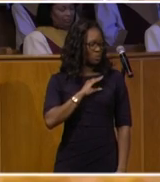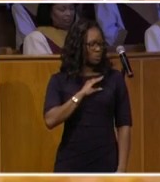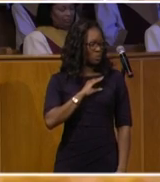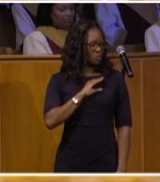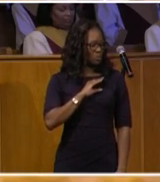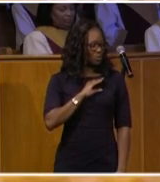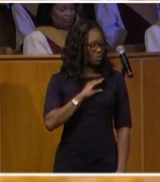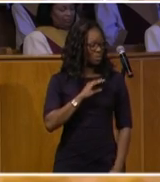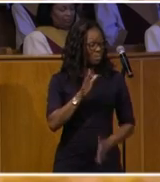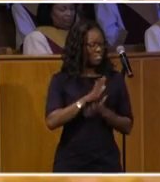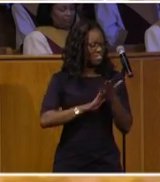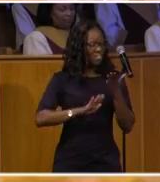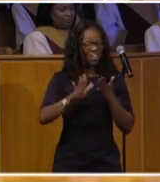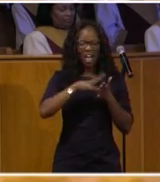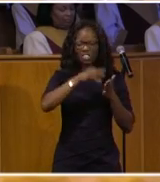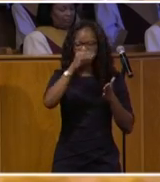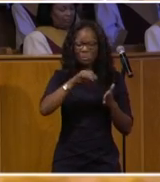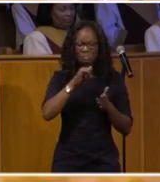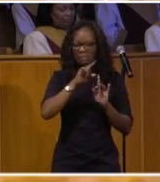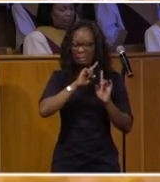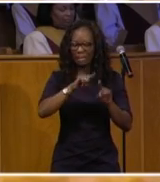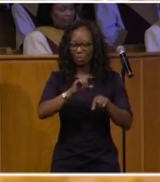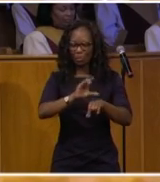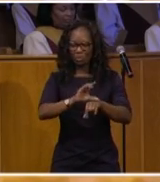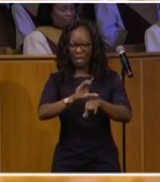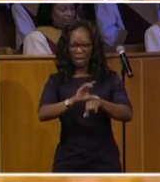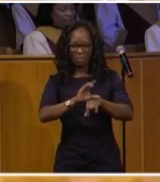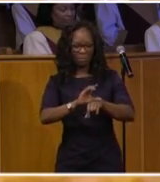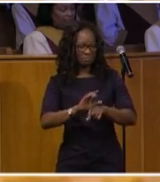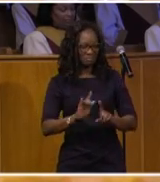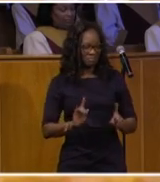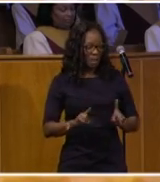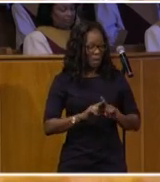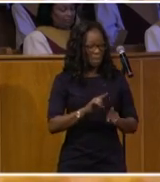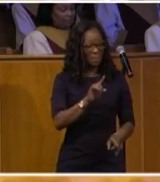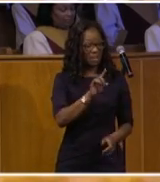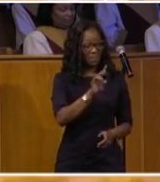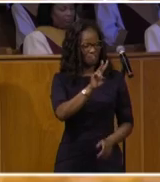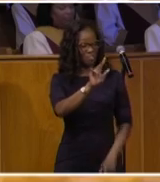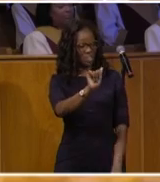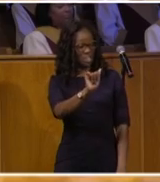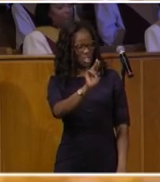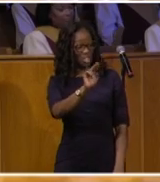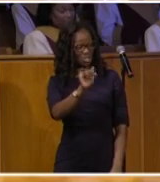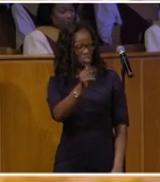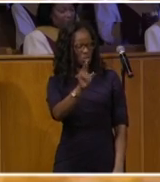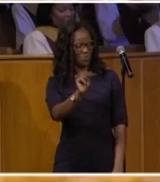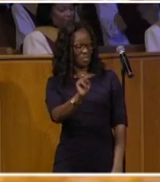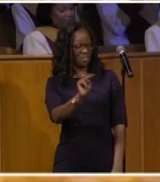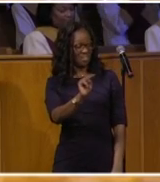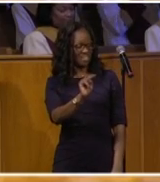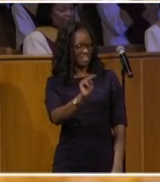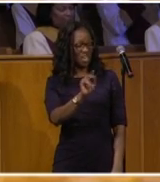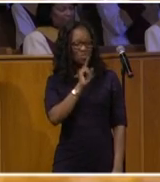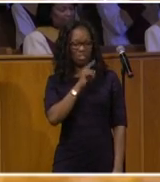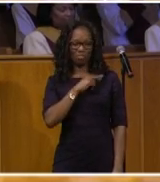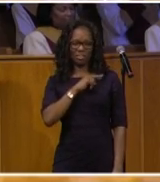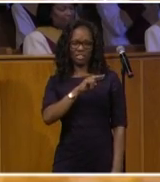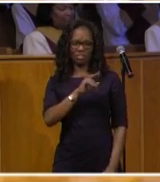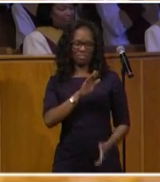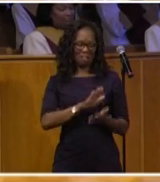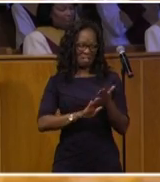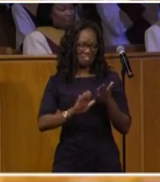college students didn't like to go to chapel. But Virginia Union was a religious